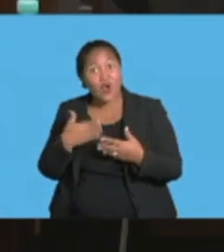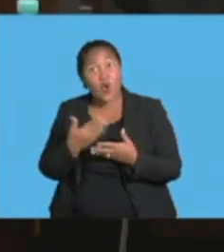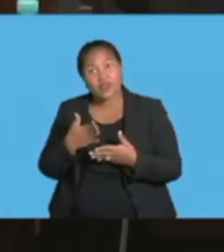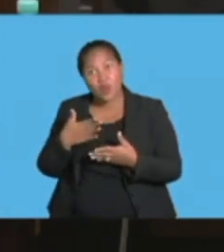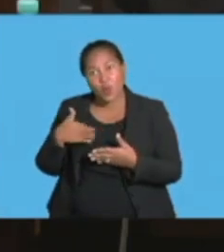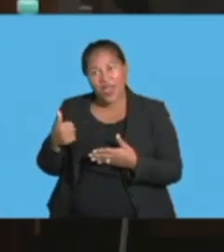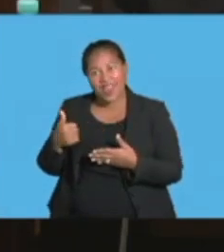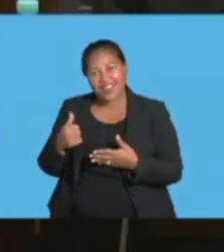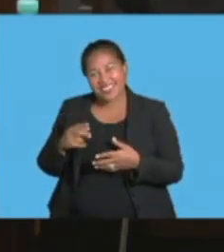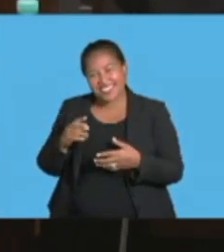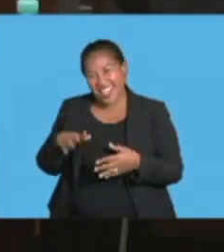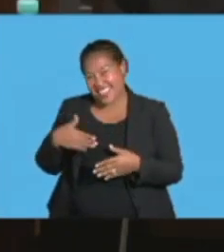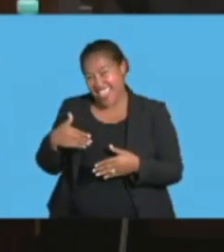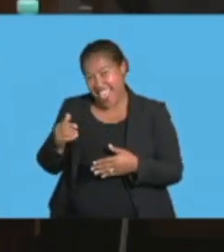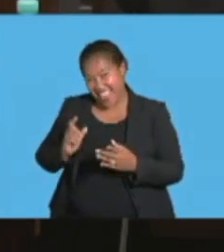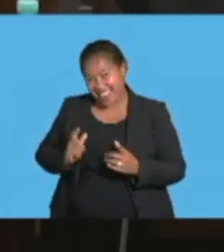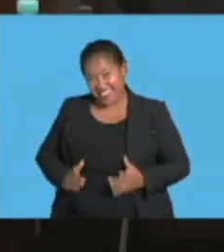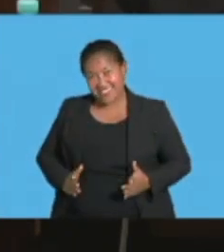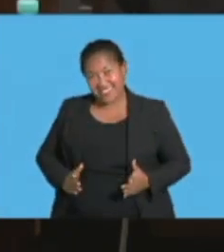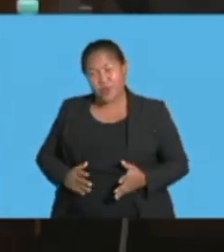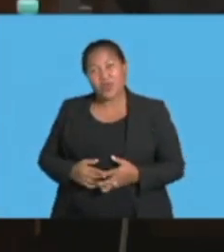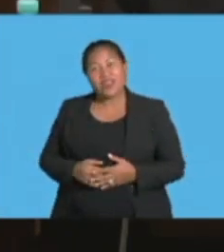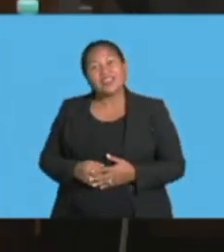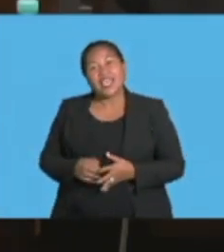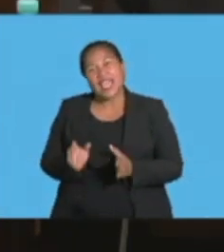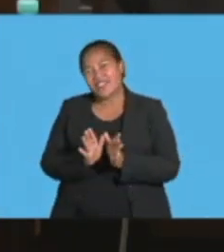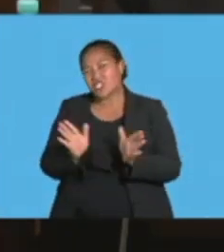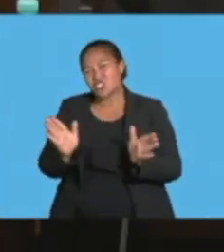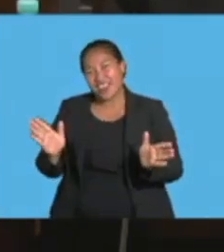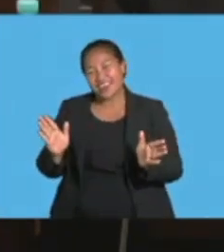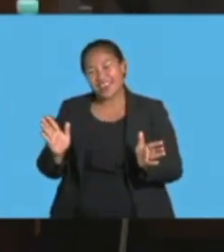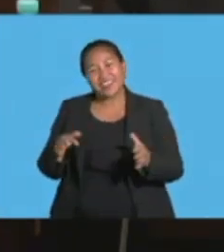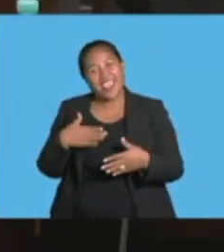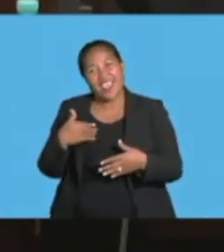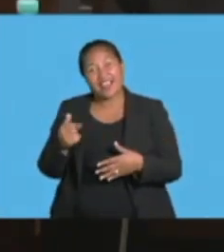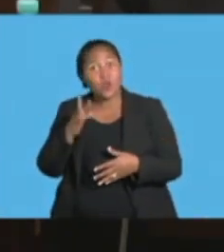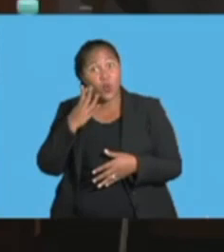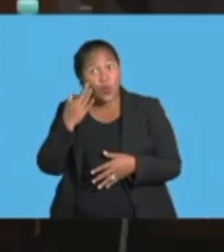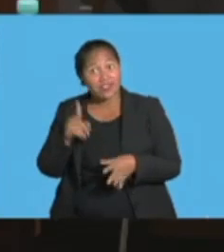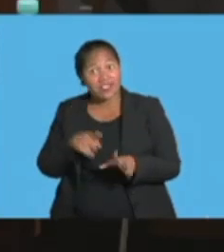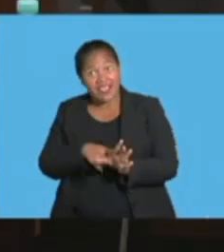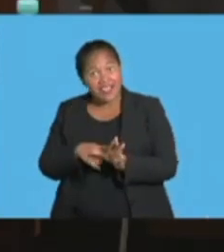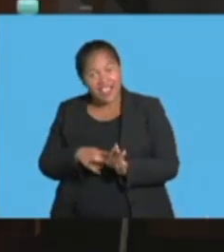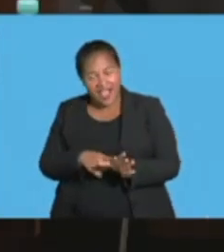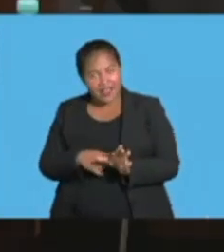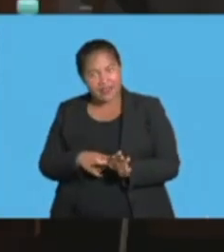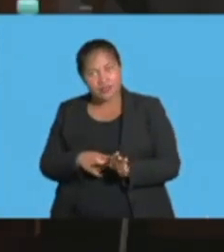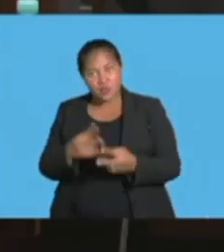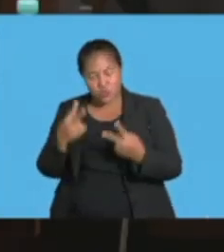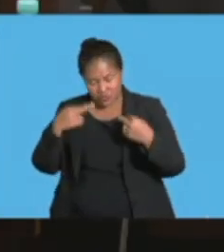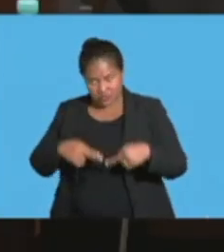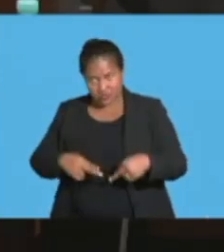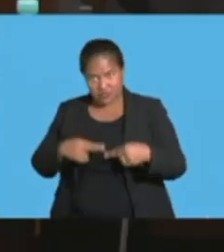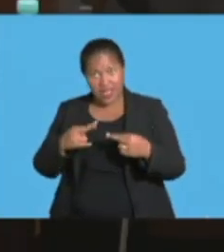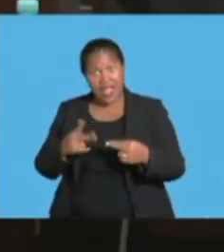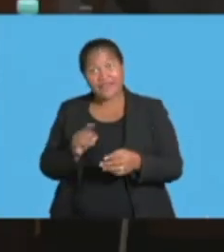wellness indicators of nutritional status, dental status, and also while they were younger, immunization status. And